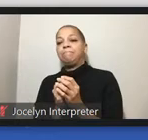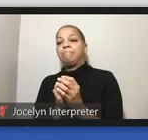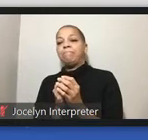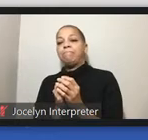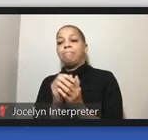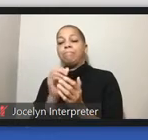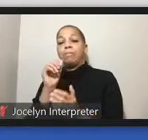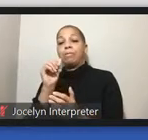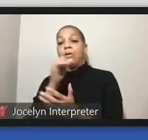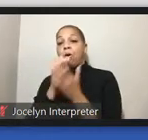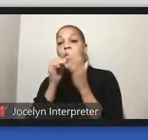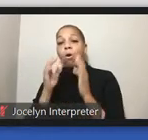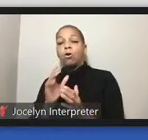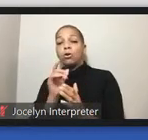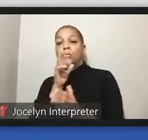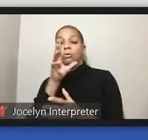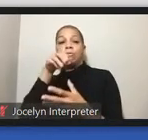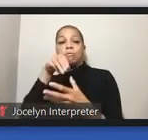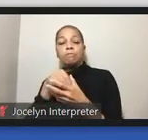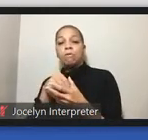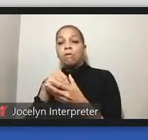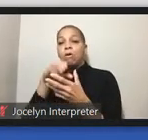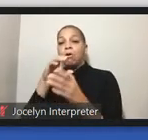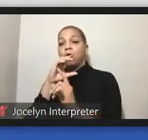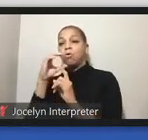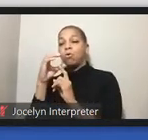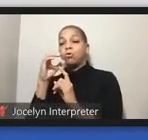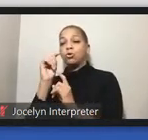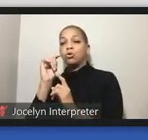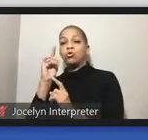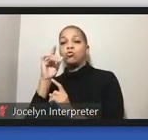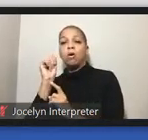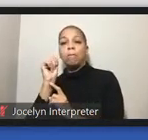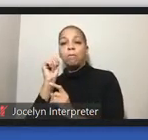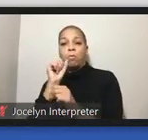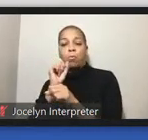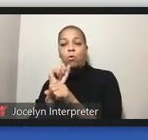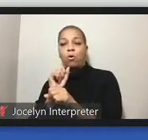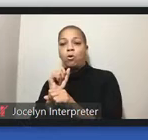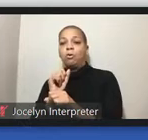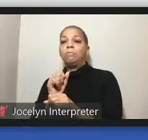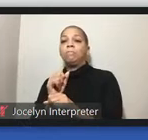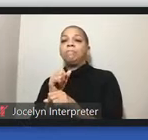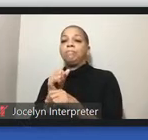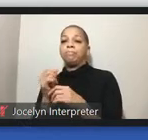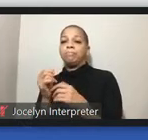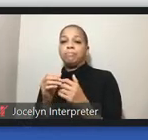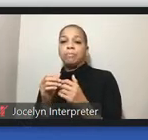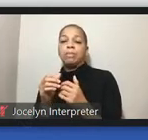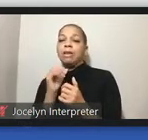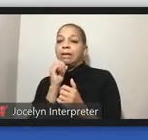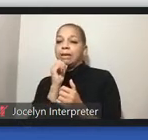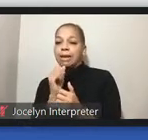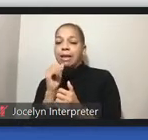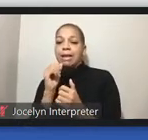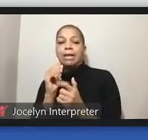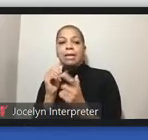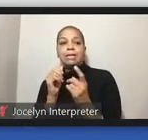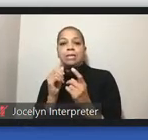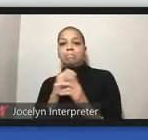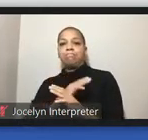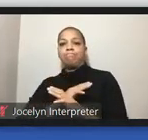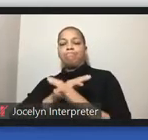Artists who engage in cultural trauma work are not ineffable, nor are they impervious to the trappings